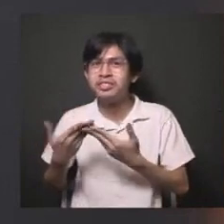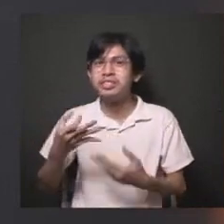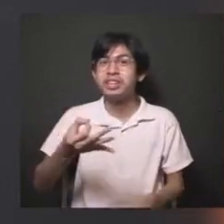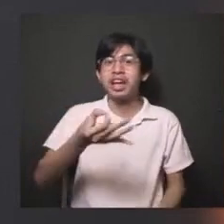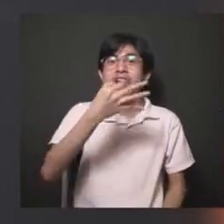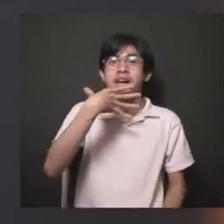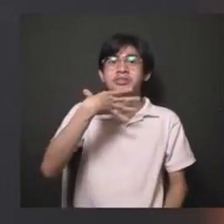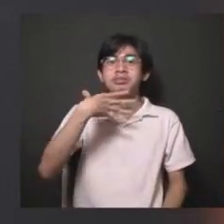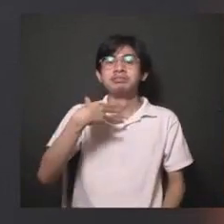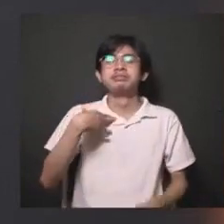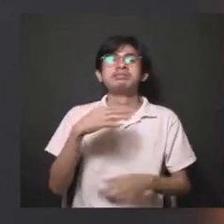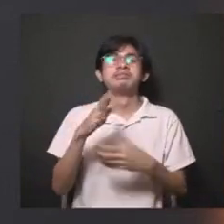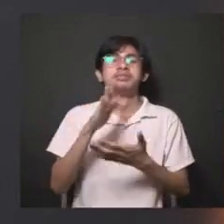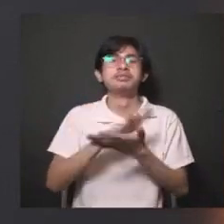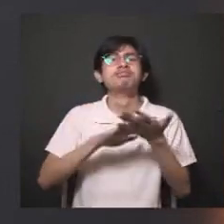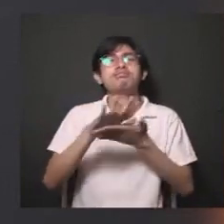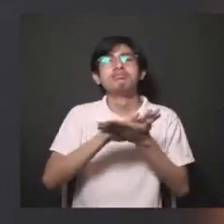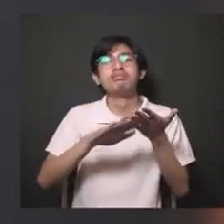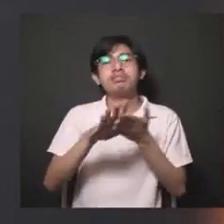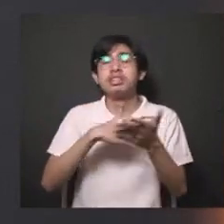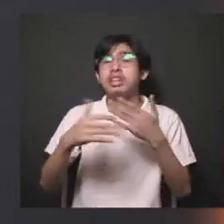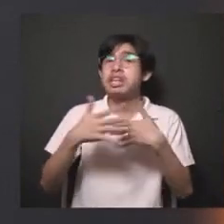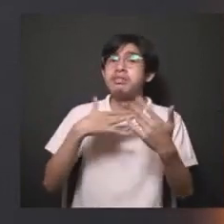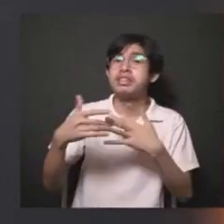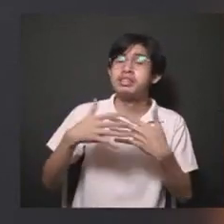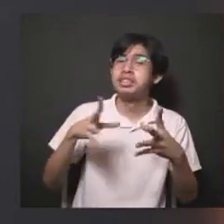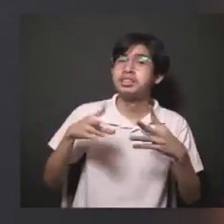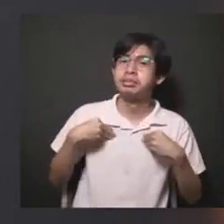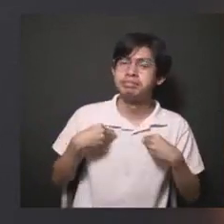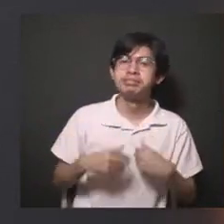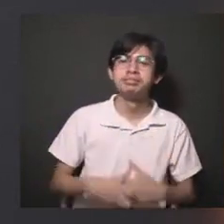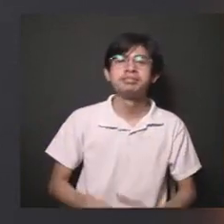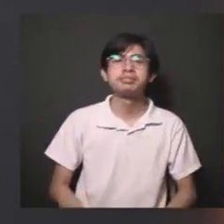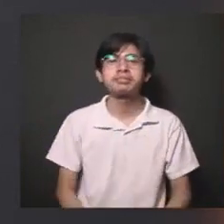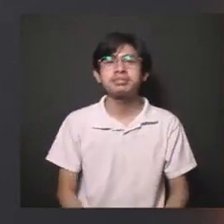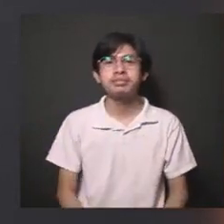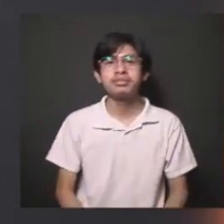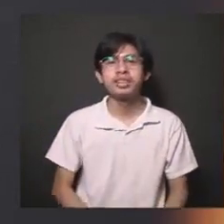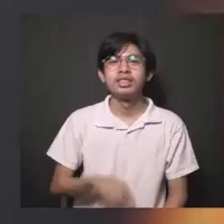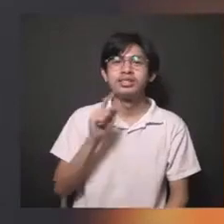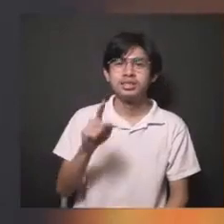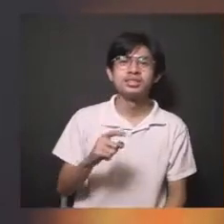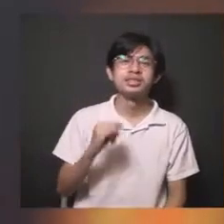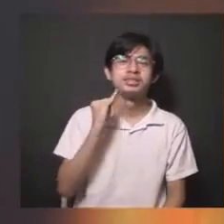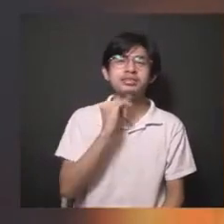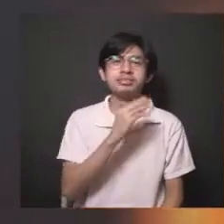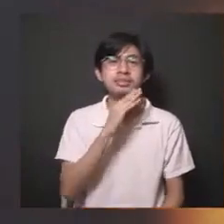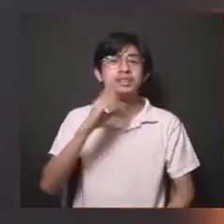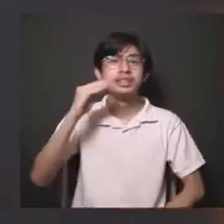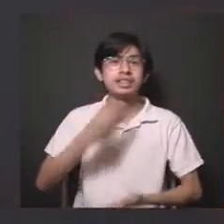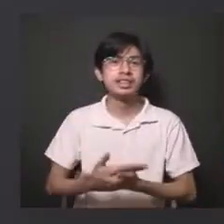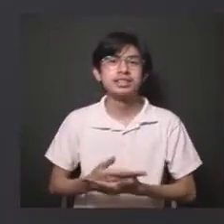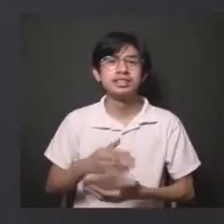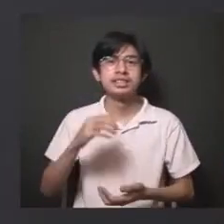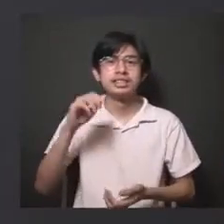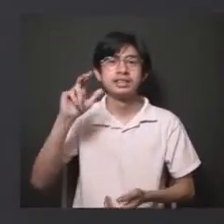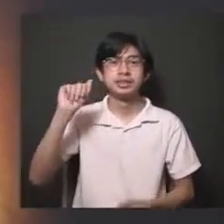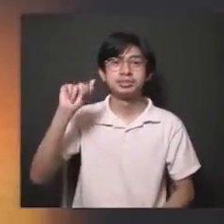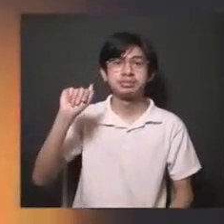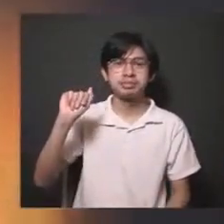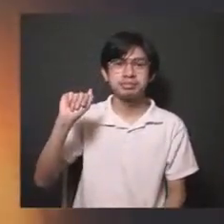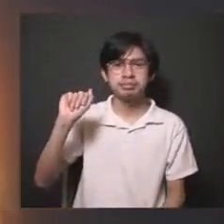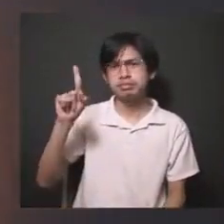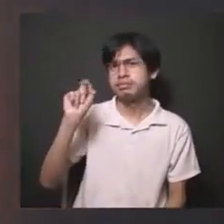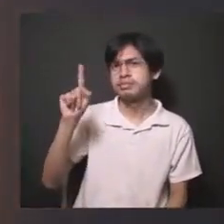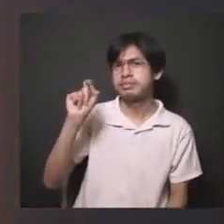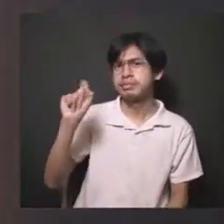And they heard the word Egypt, and then it comes flooding back again to them. But okay, let's continue with the